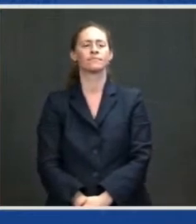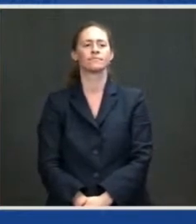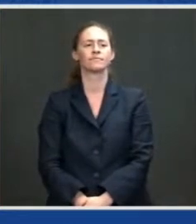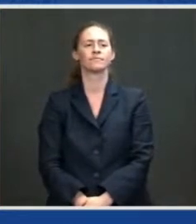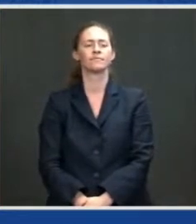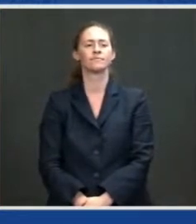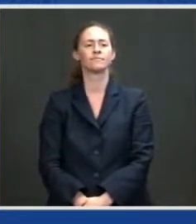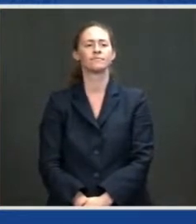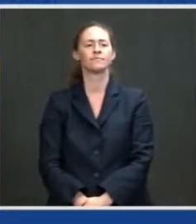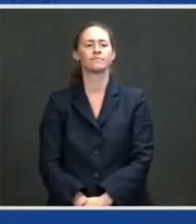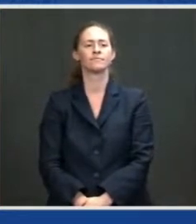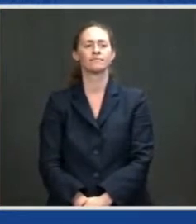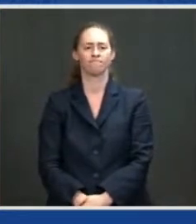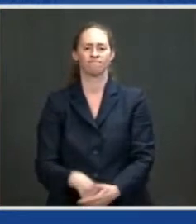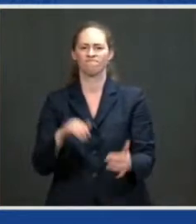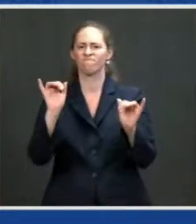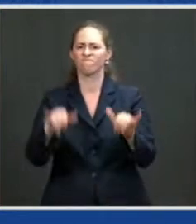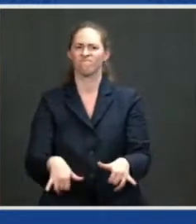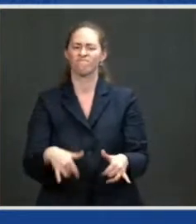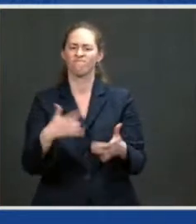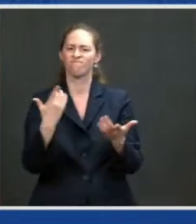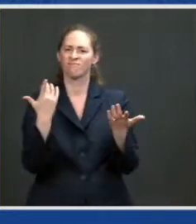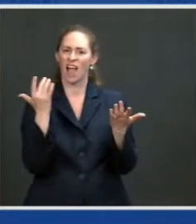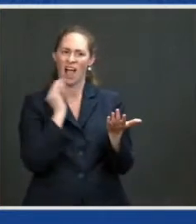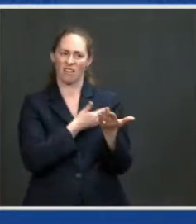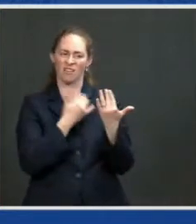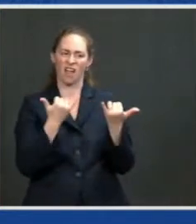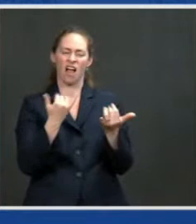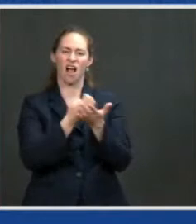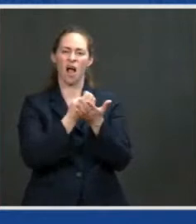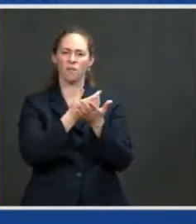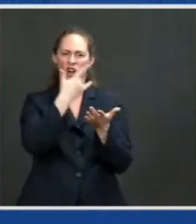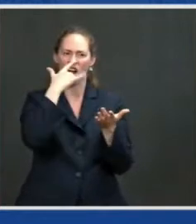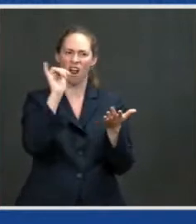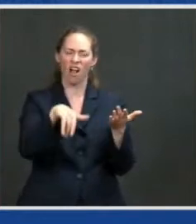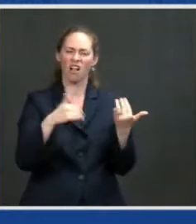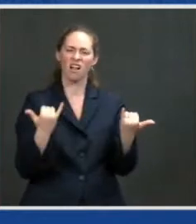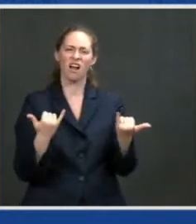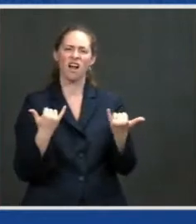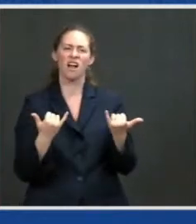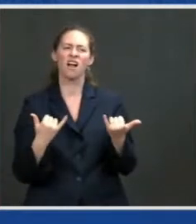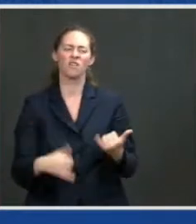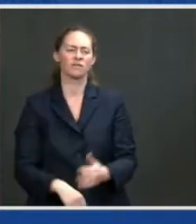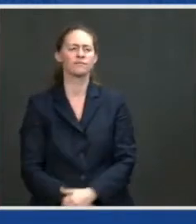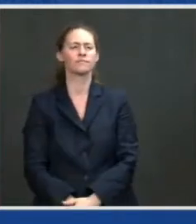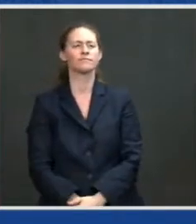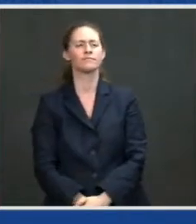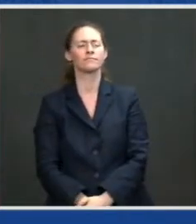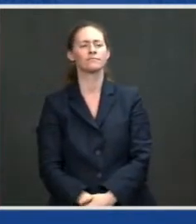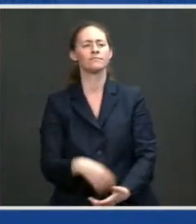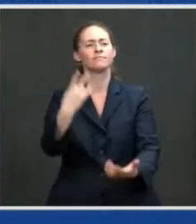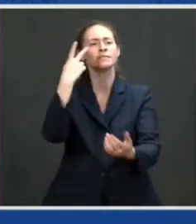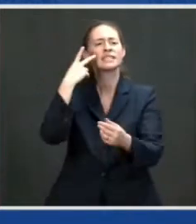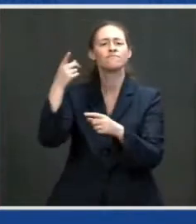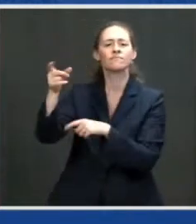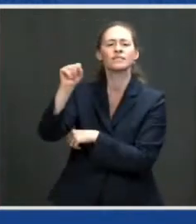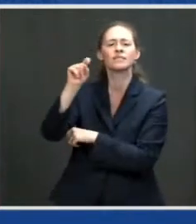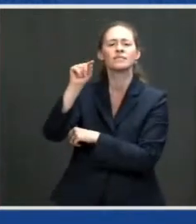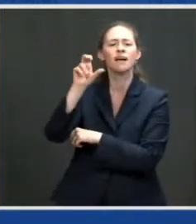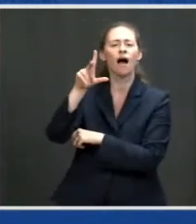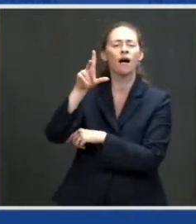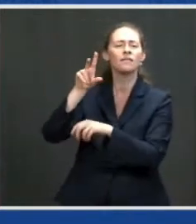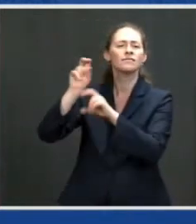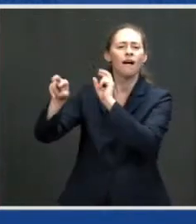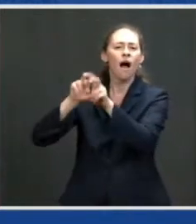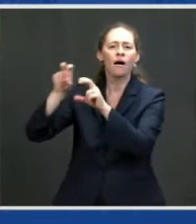along the way, we started seeing the stock market and corporate profits and executive pay as the sole measure of our economic success. Let me